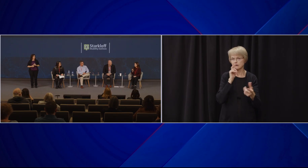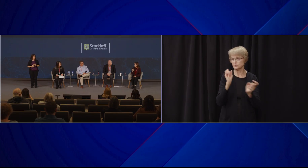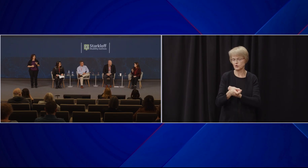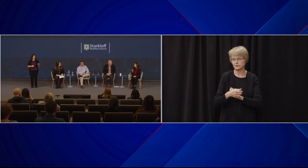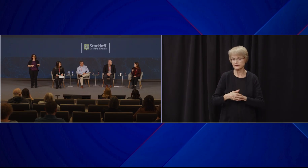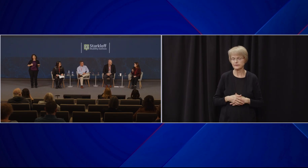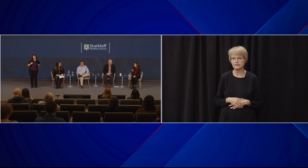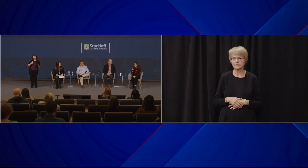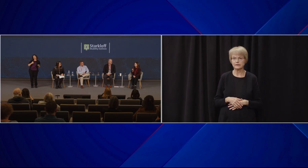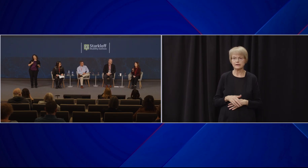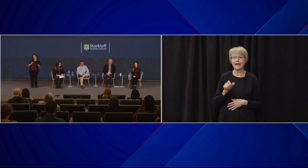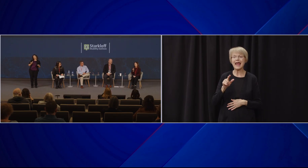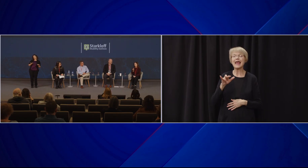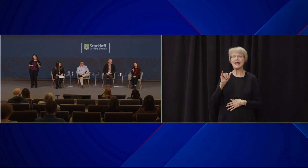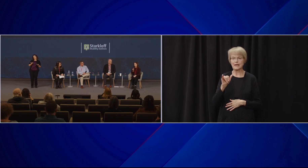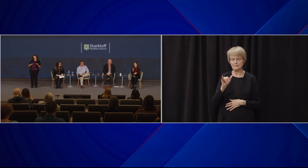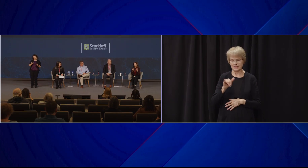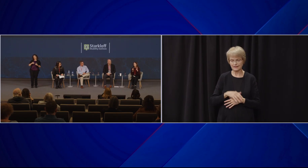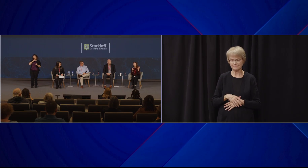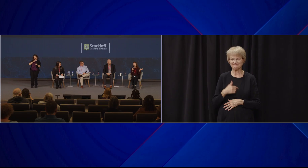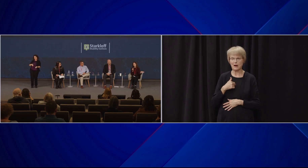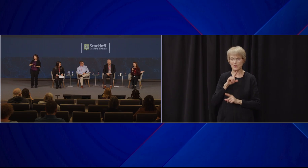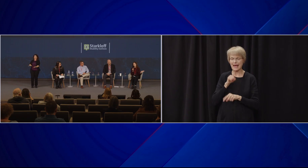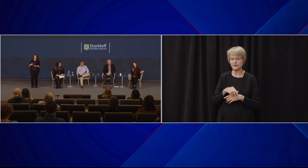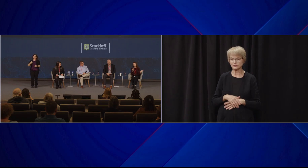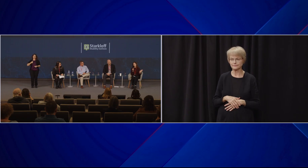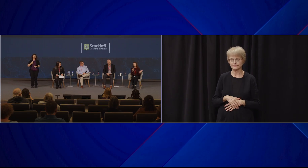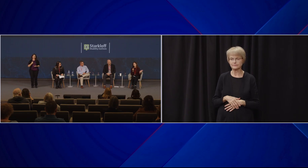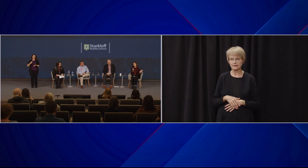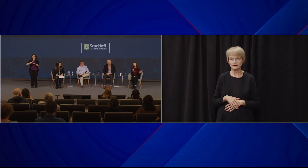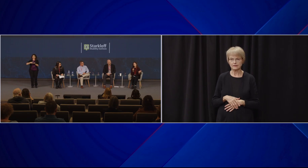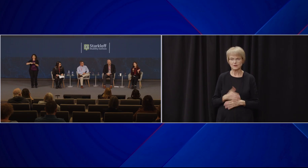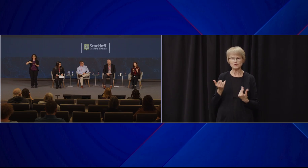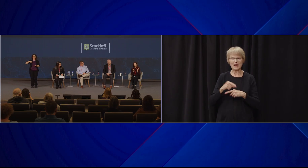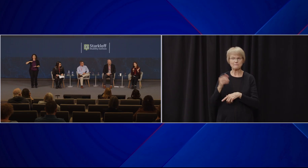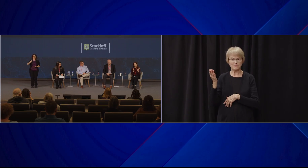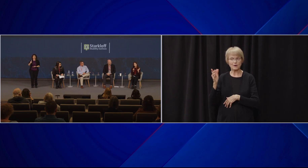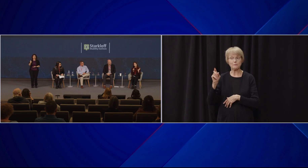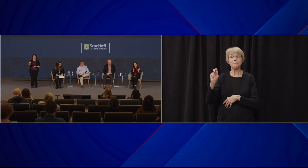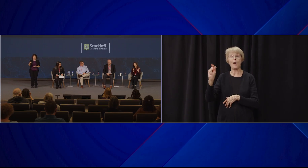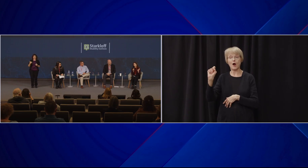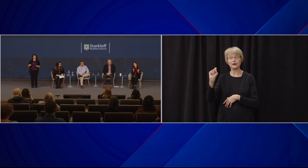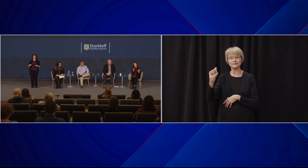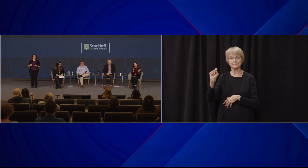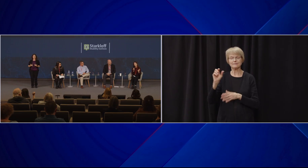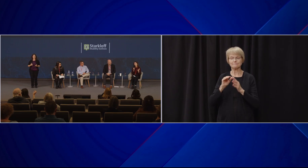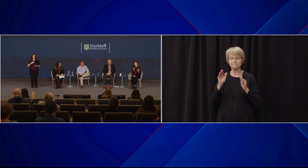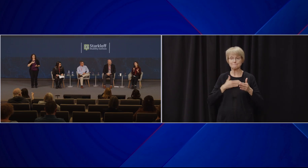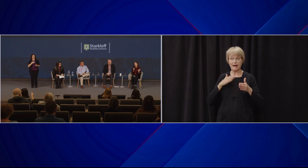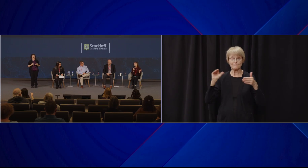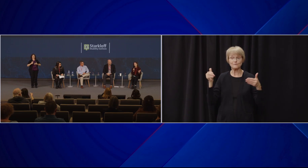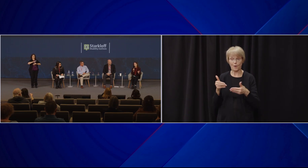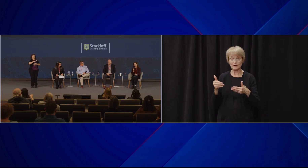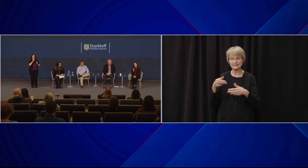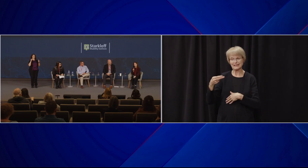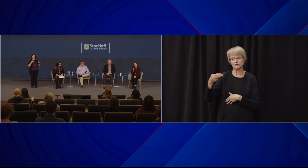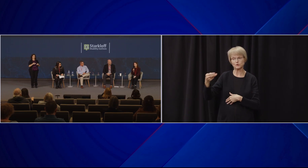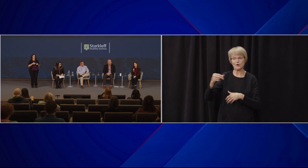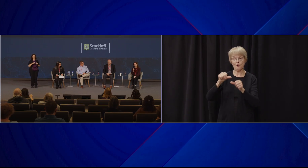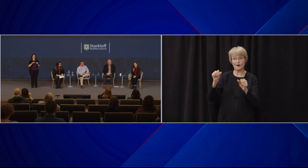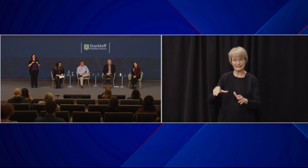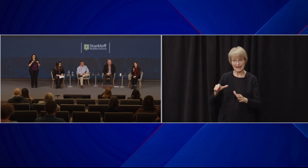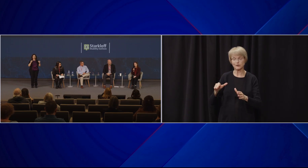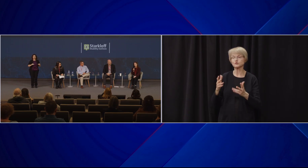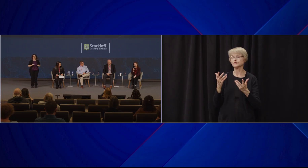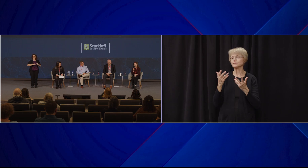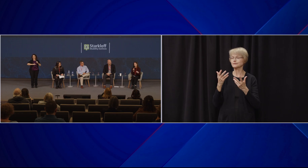Well, I can probably take that one. So I did talk to you about parks today, but mostly what I focus on is historic architecture and